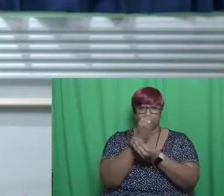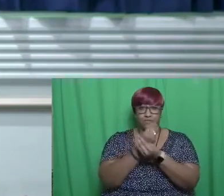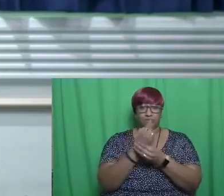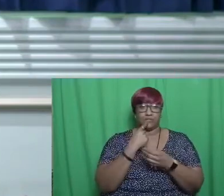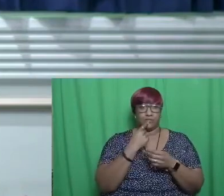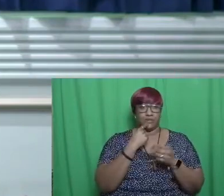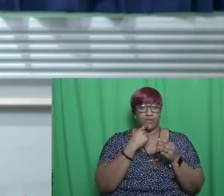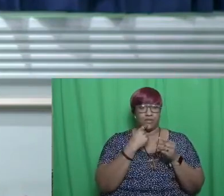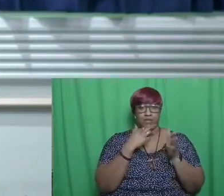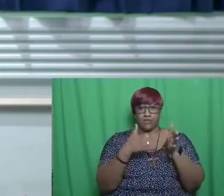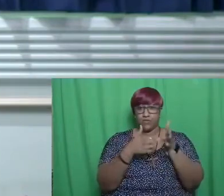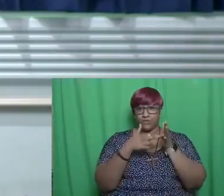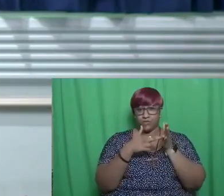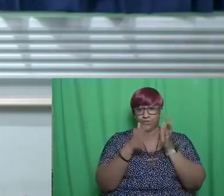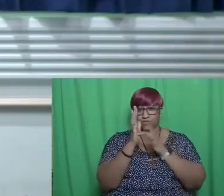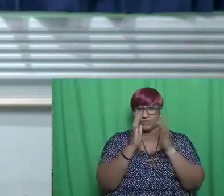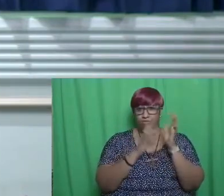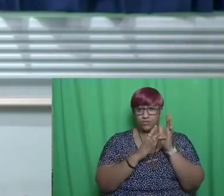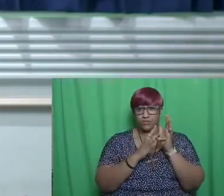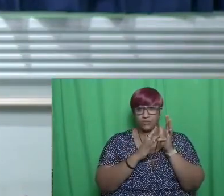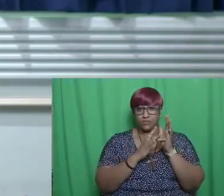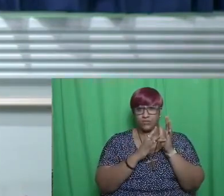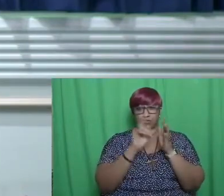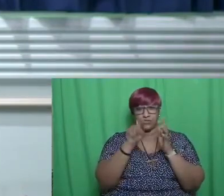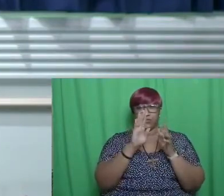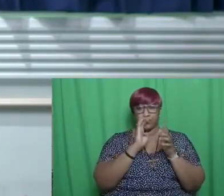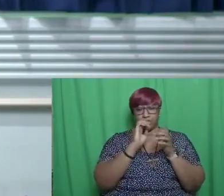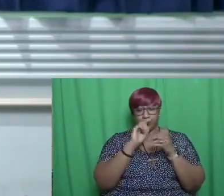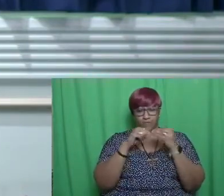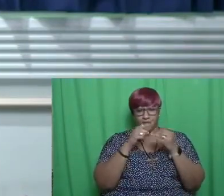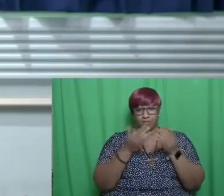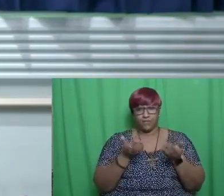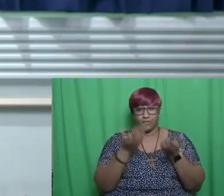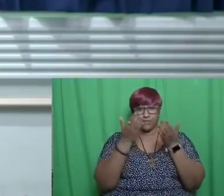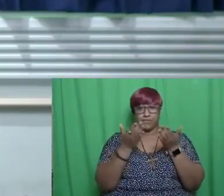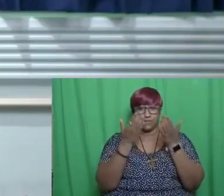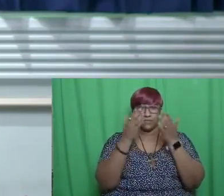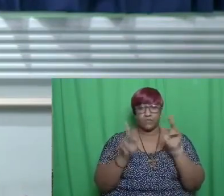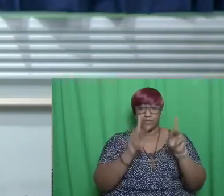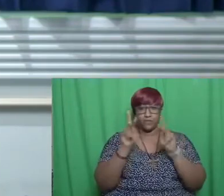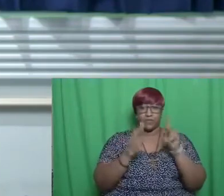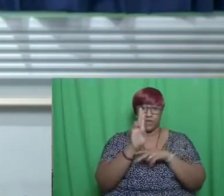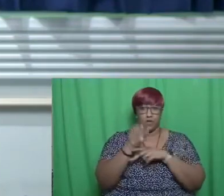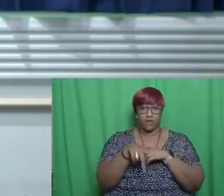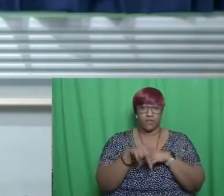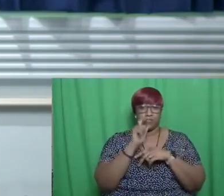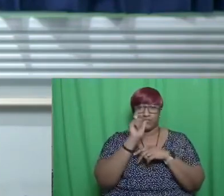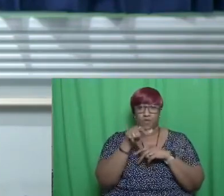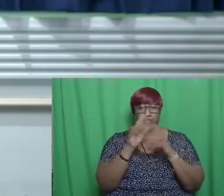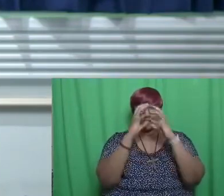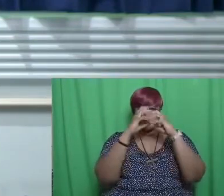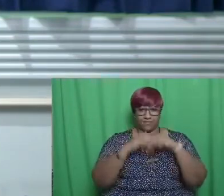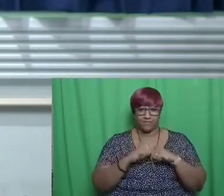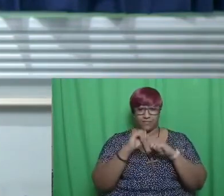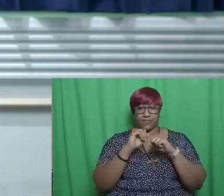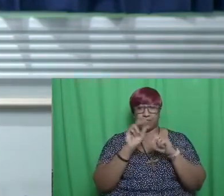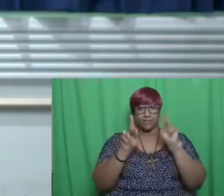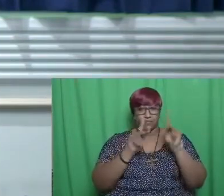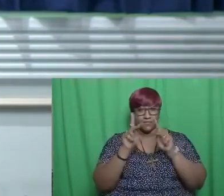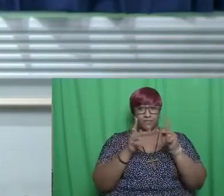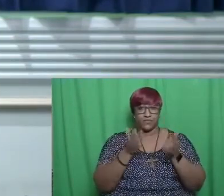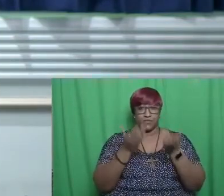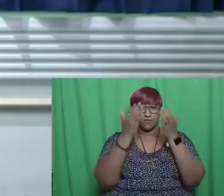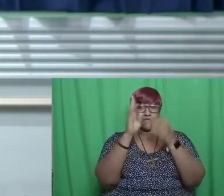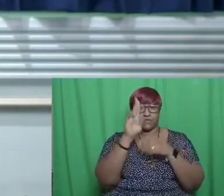to represent Jesus, it ought to be about lifting people up. And you don't have to tear other folk down to lift